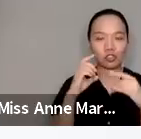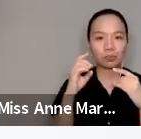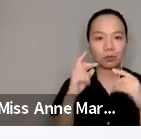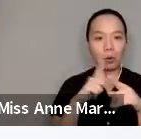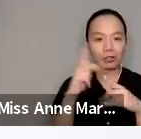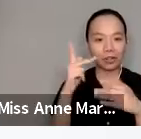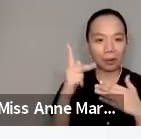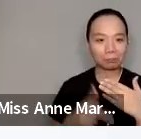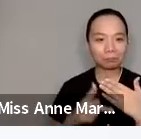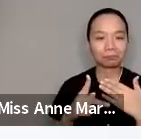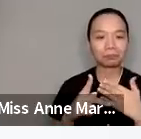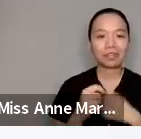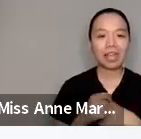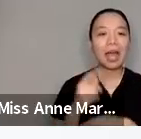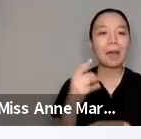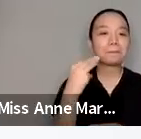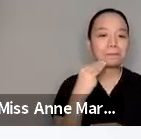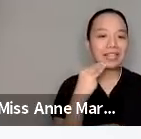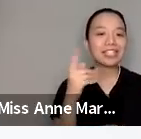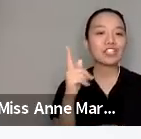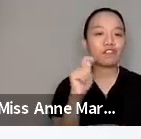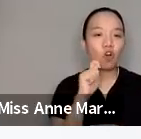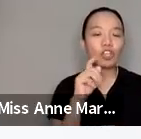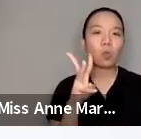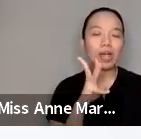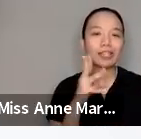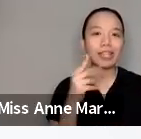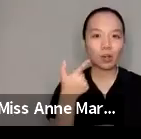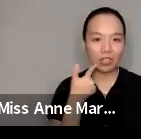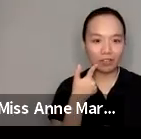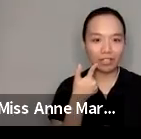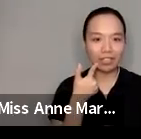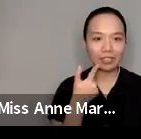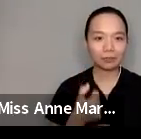Ms. Trifonia Wanda Giovanni.